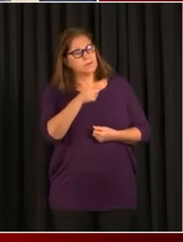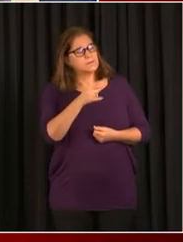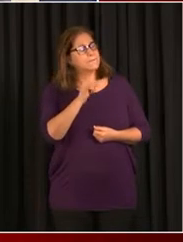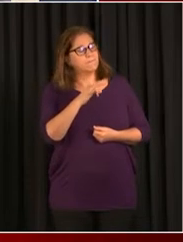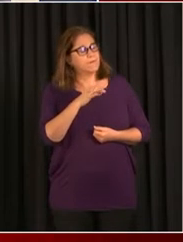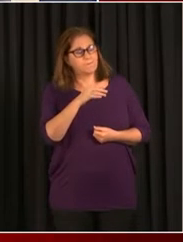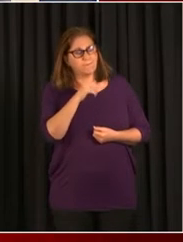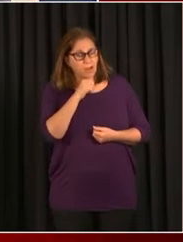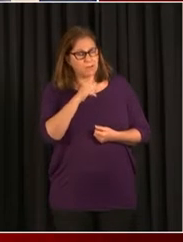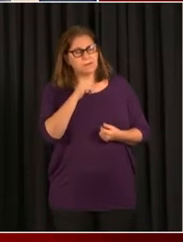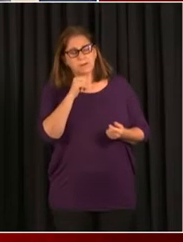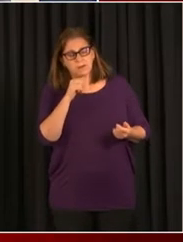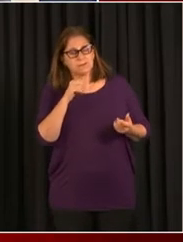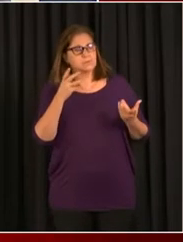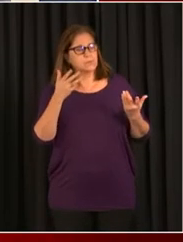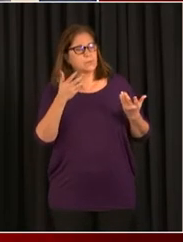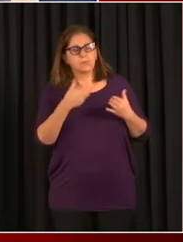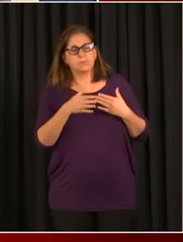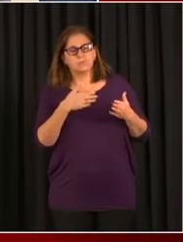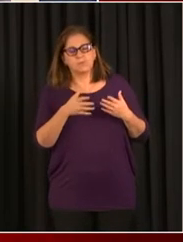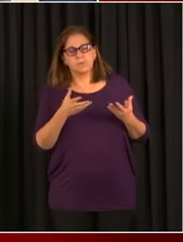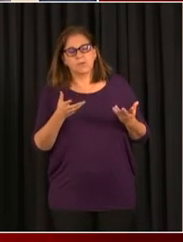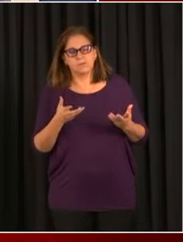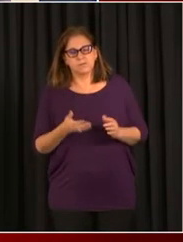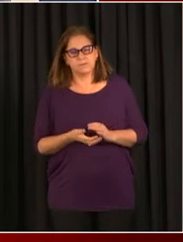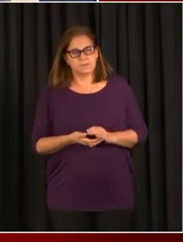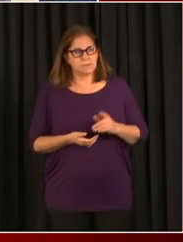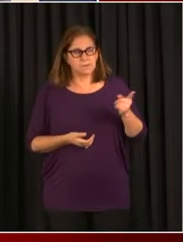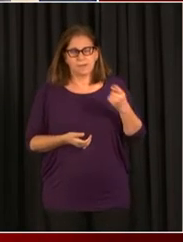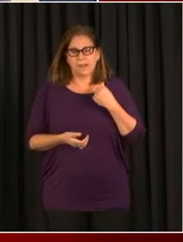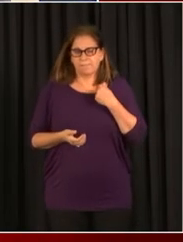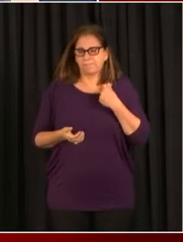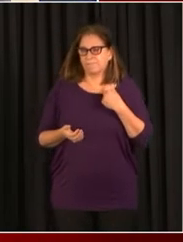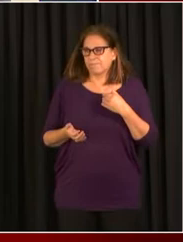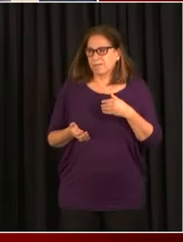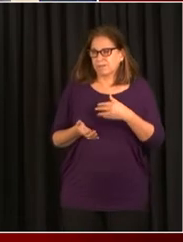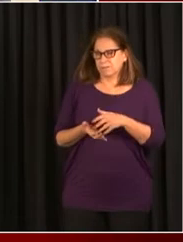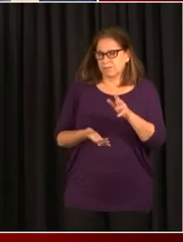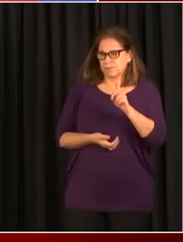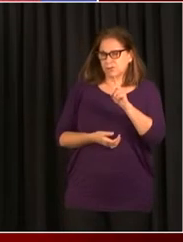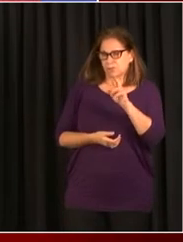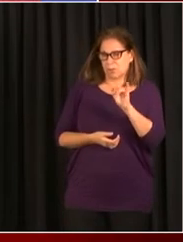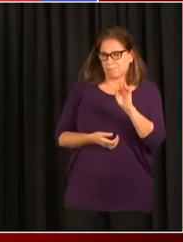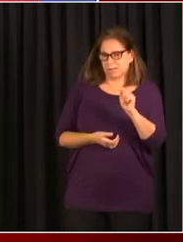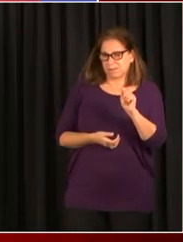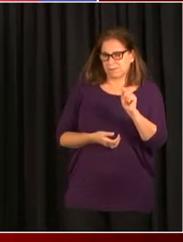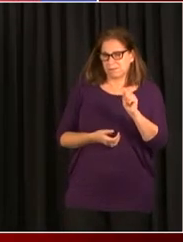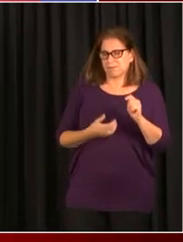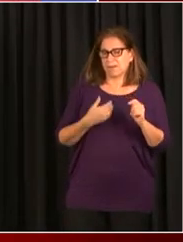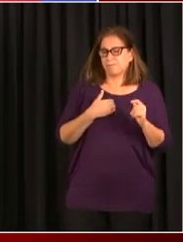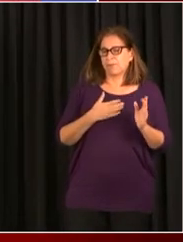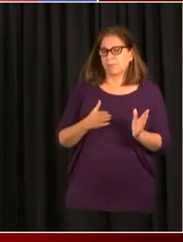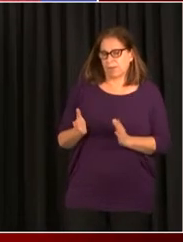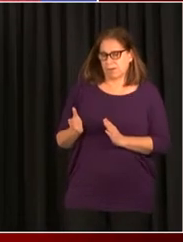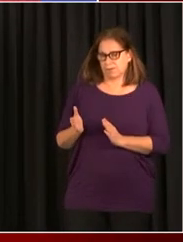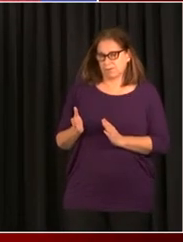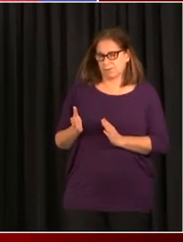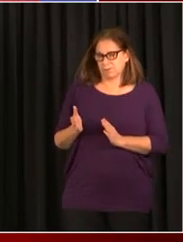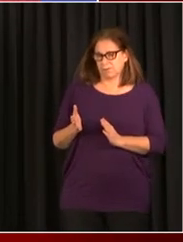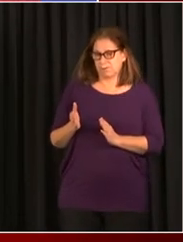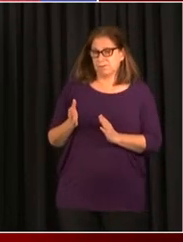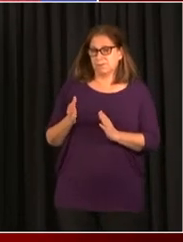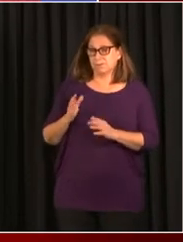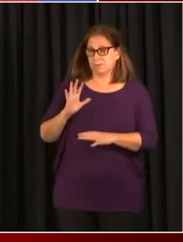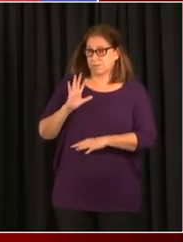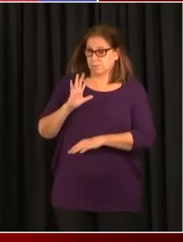the plans are in draft, and we're going to be sharing the plans when we know that they're final. Yes. Yeah, Mayor,